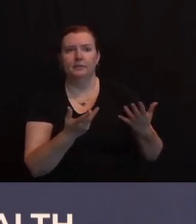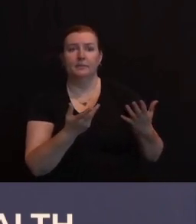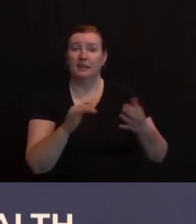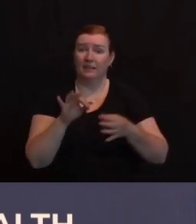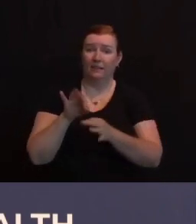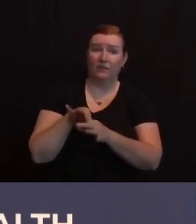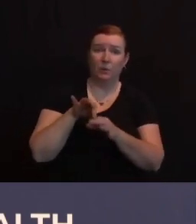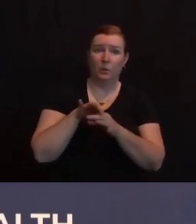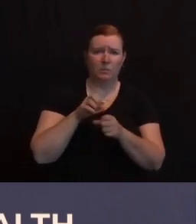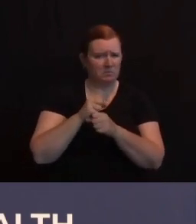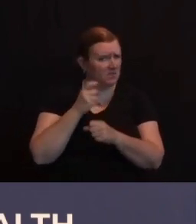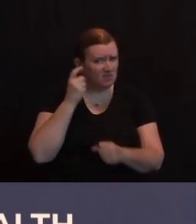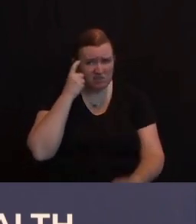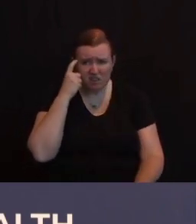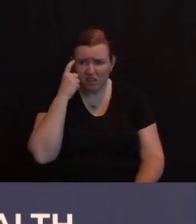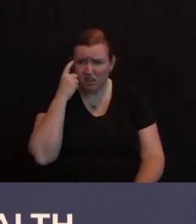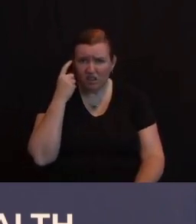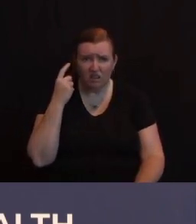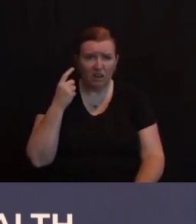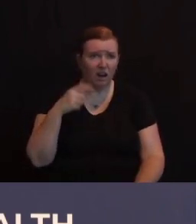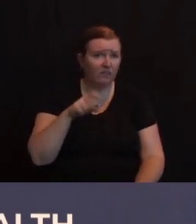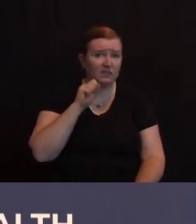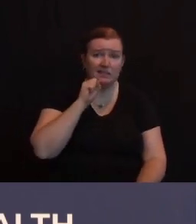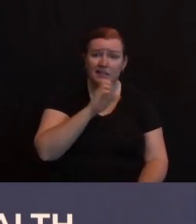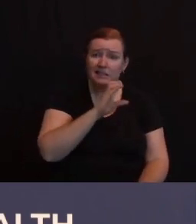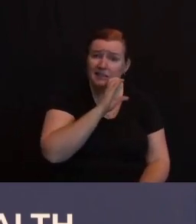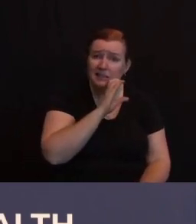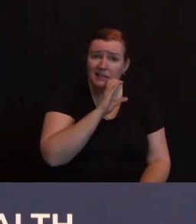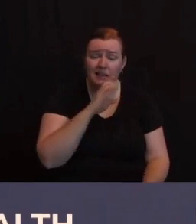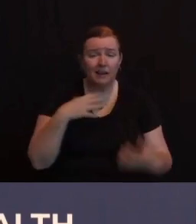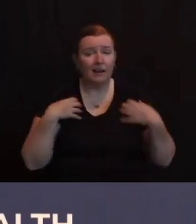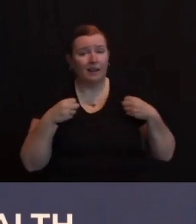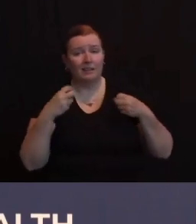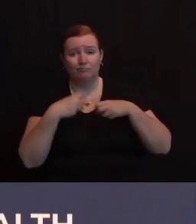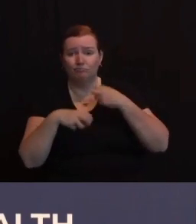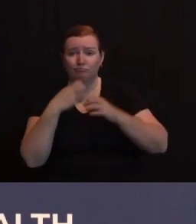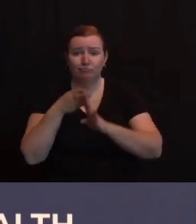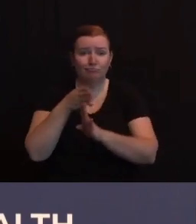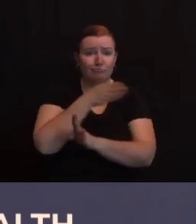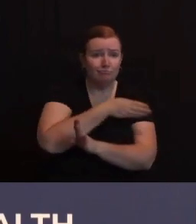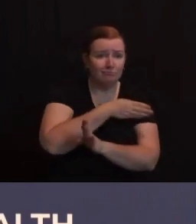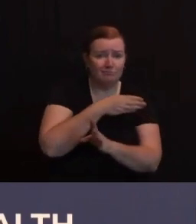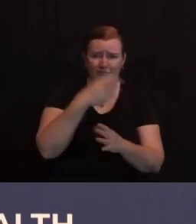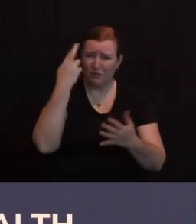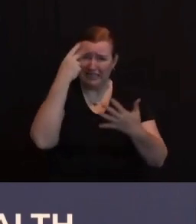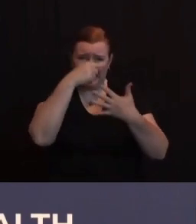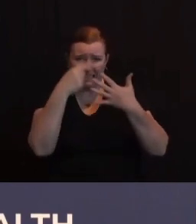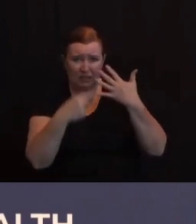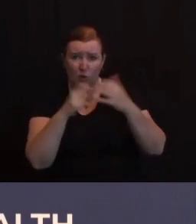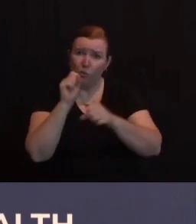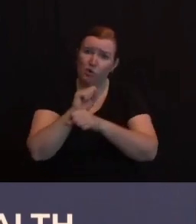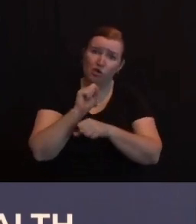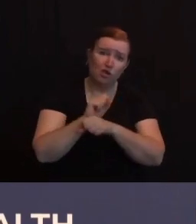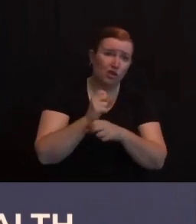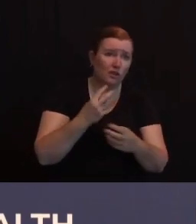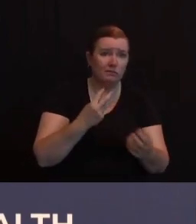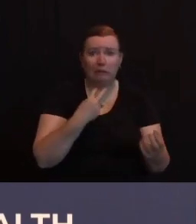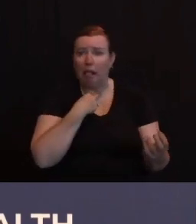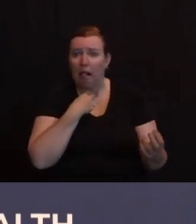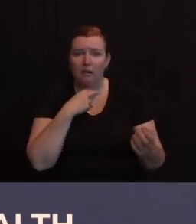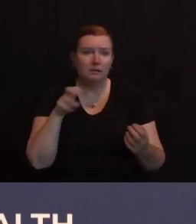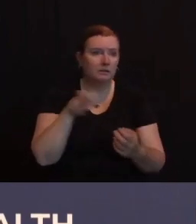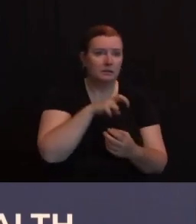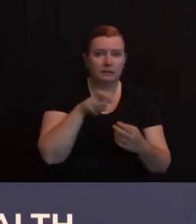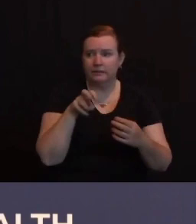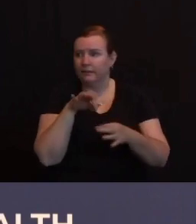second. If you're a senior, if you're vulnerable, for whatever, you're working 80 hours a week, and if you knew that it